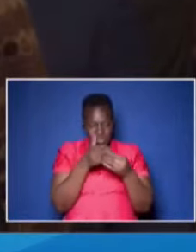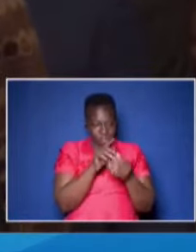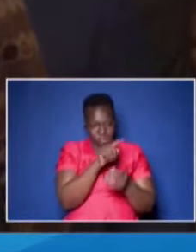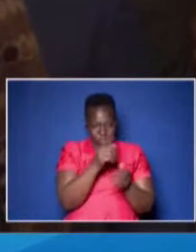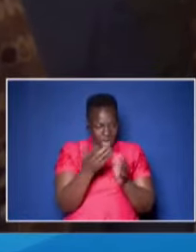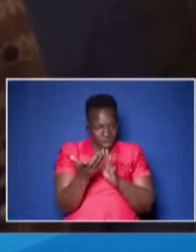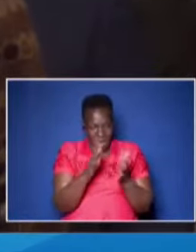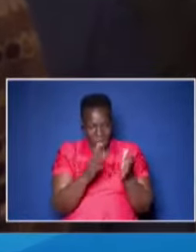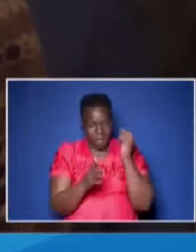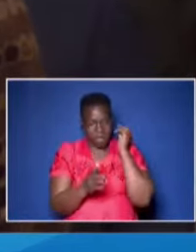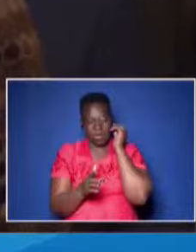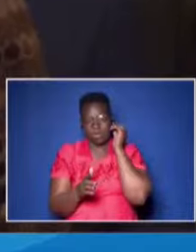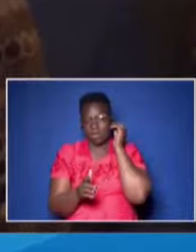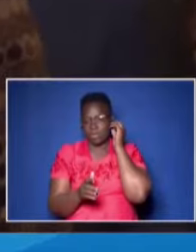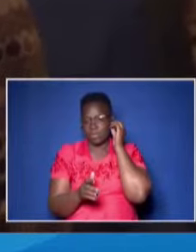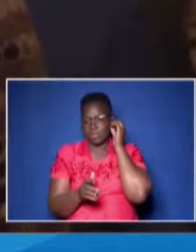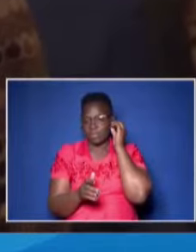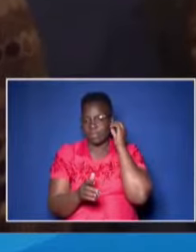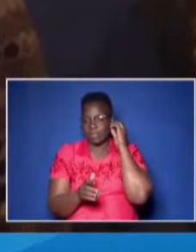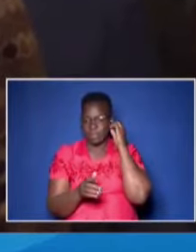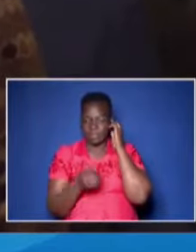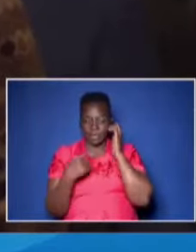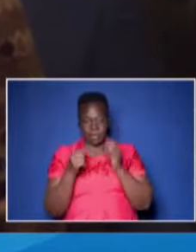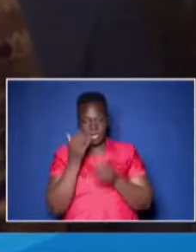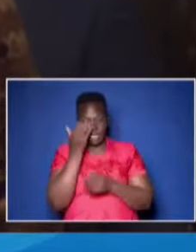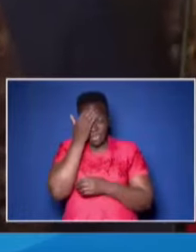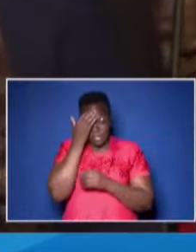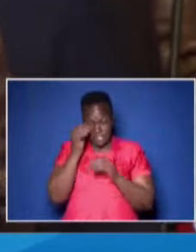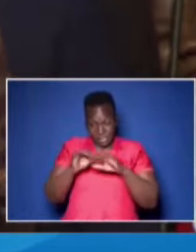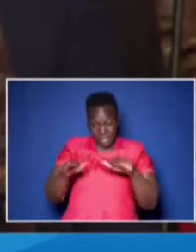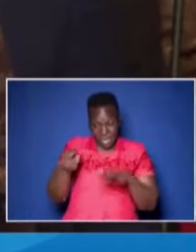and the nation of Israel Where it All